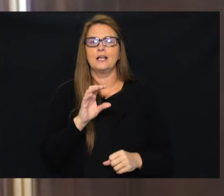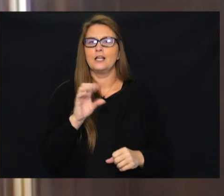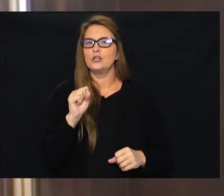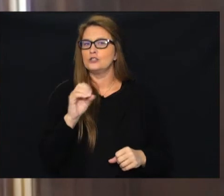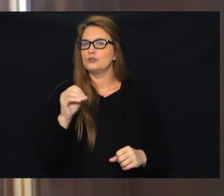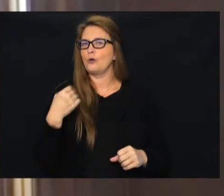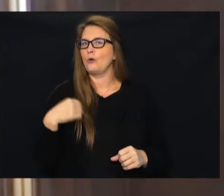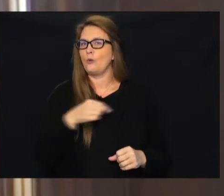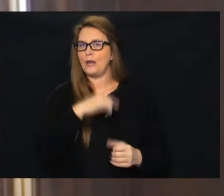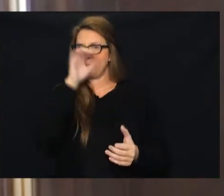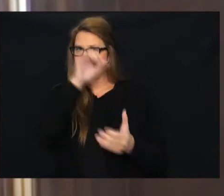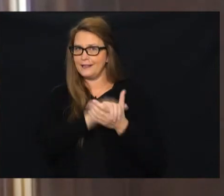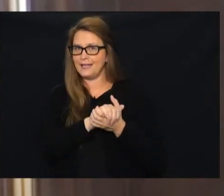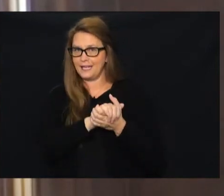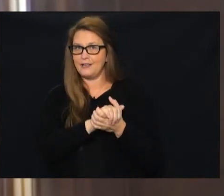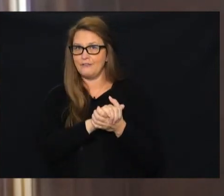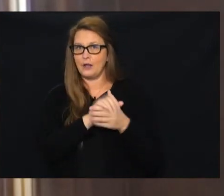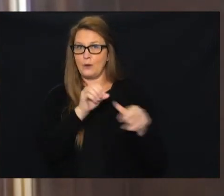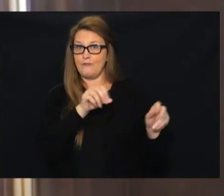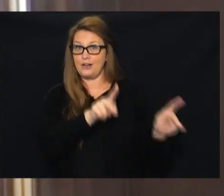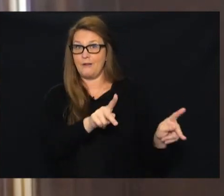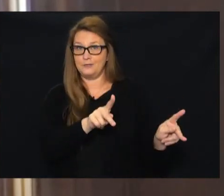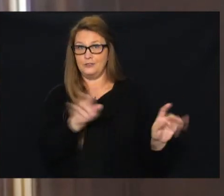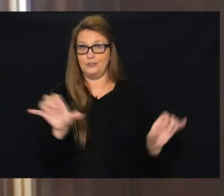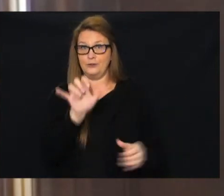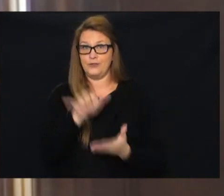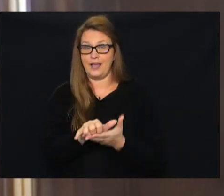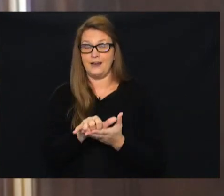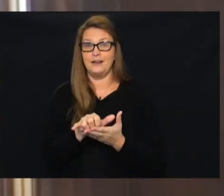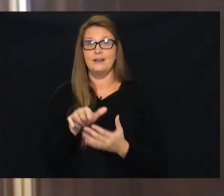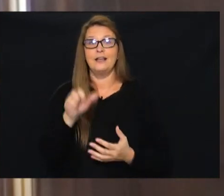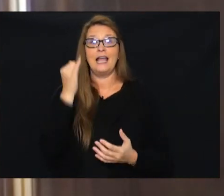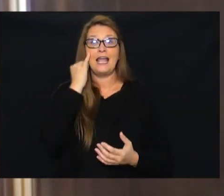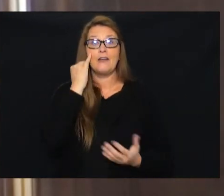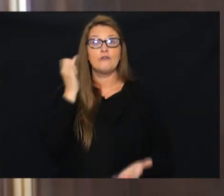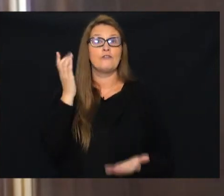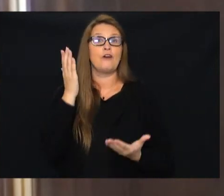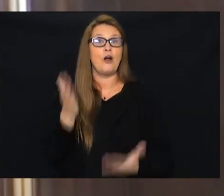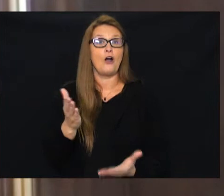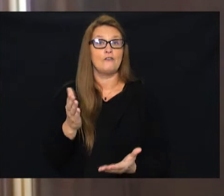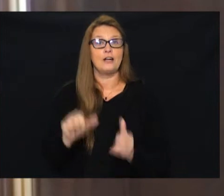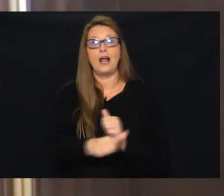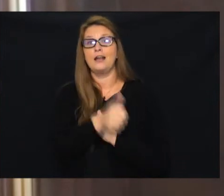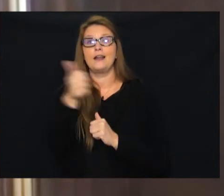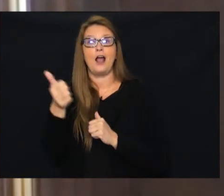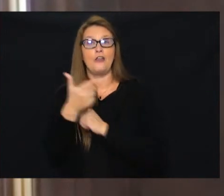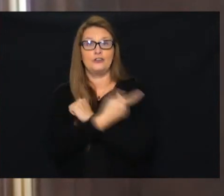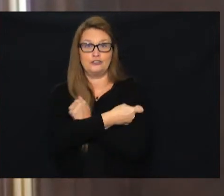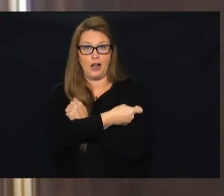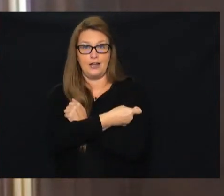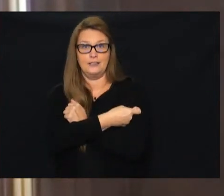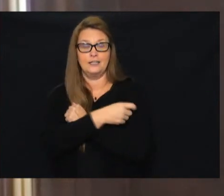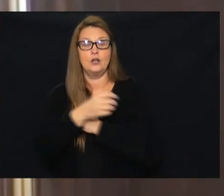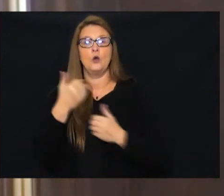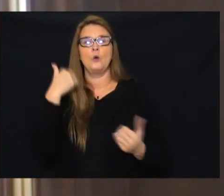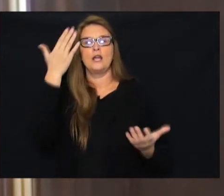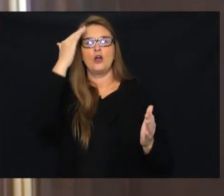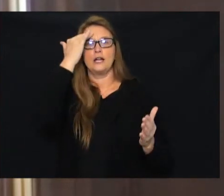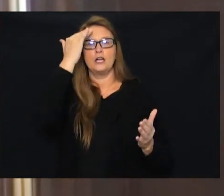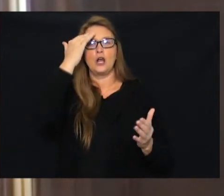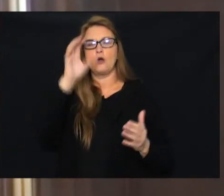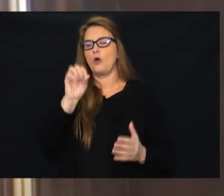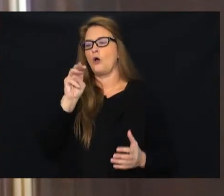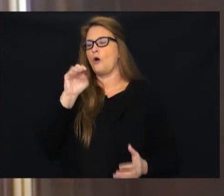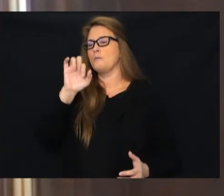believe that there is an opportunity to do that if we offered another booster shot, we know that as Omicron becomes